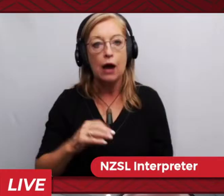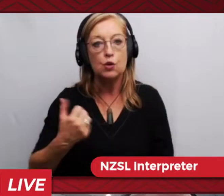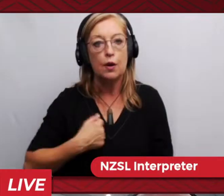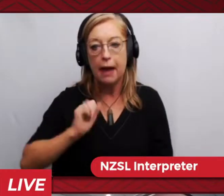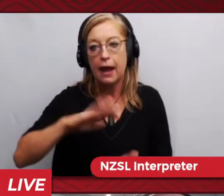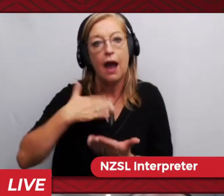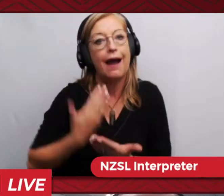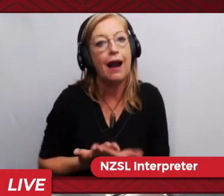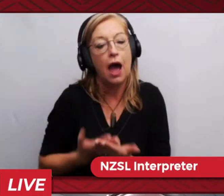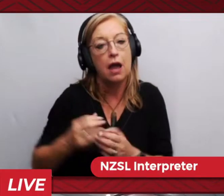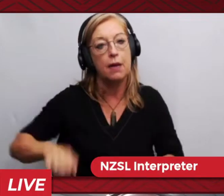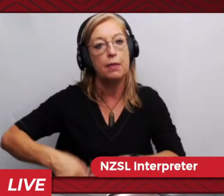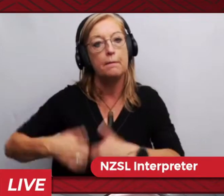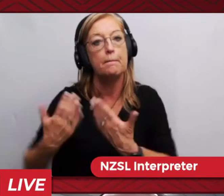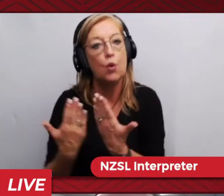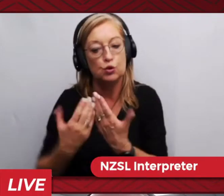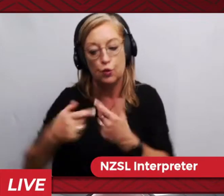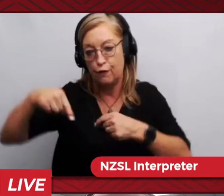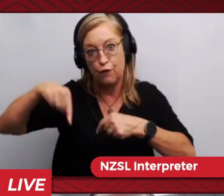Will the process be any different?